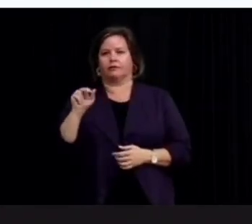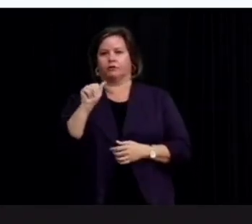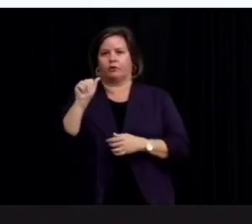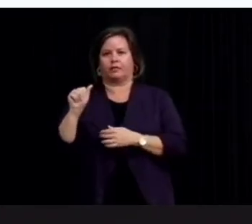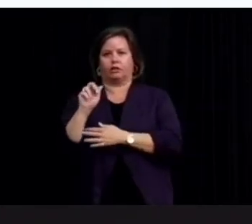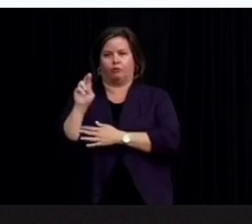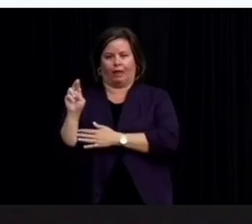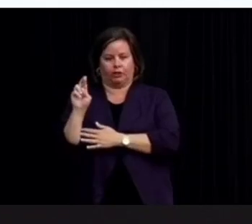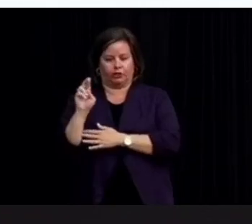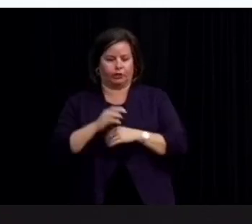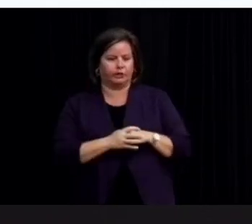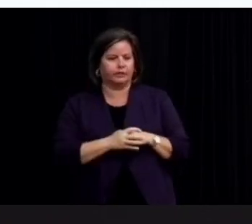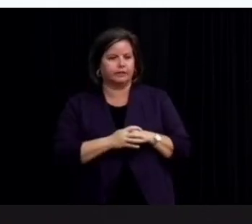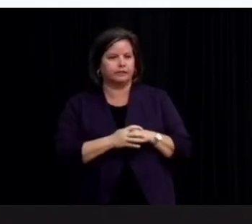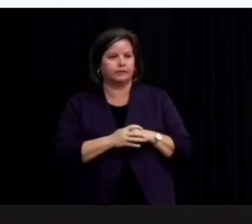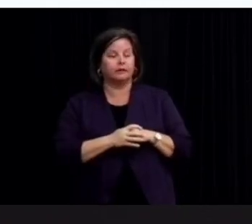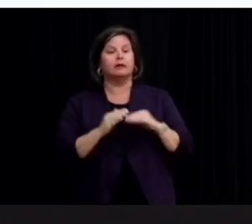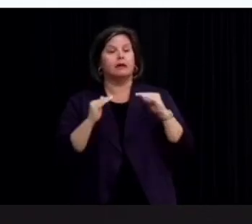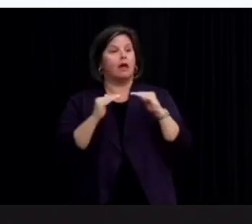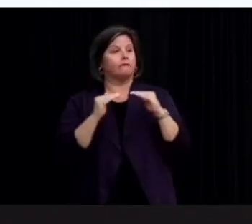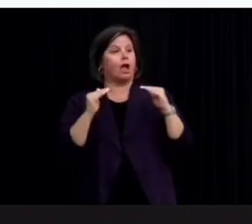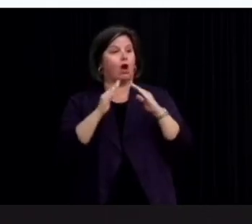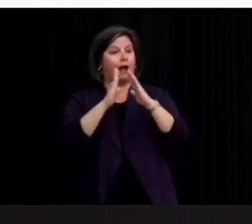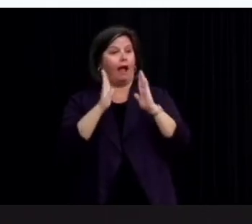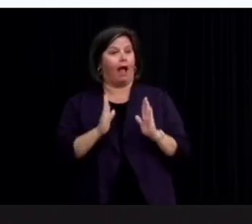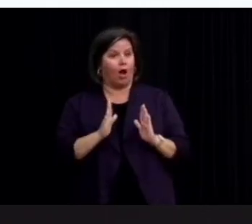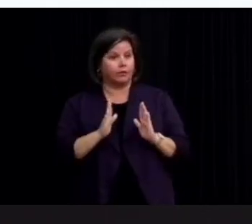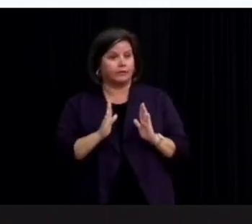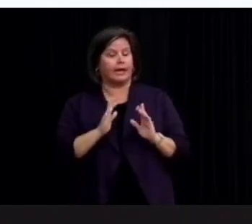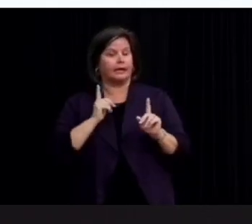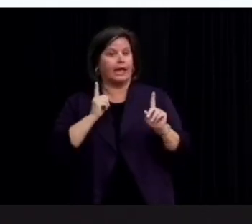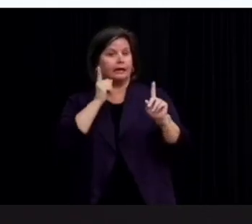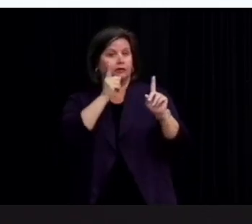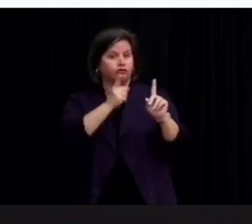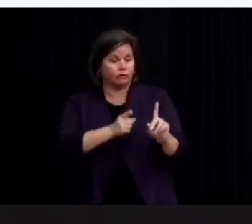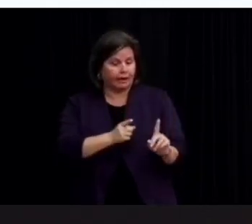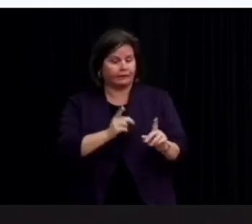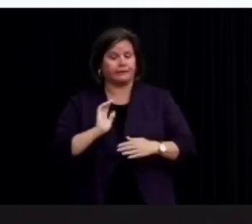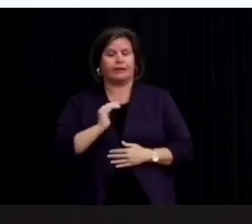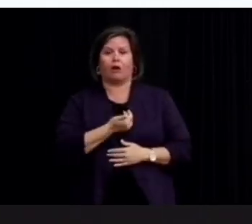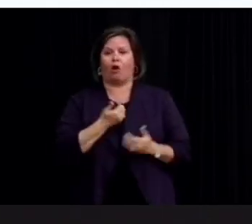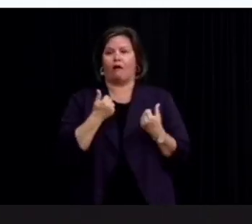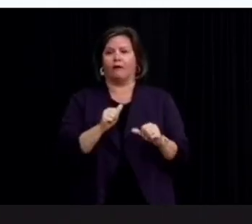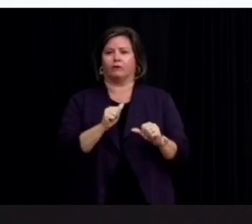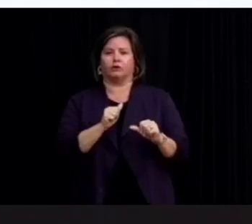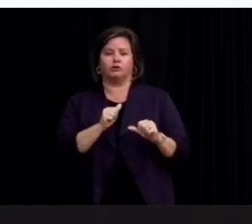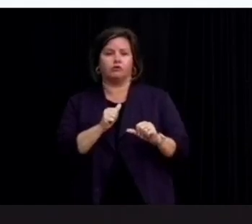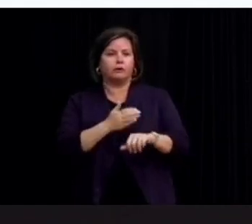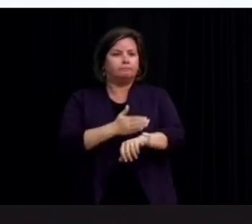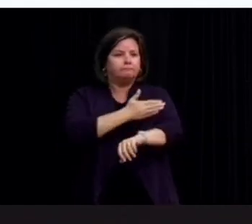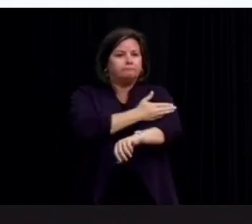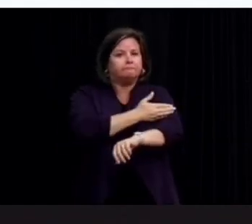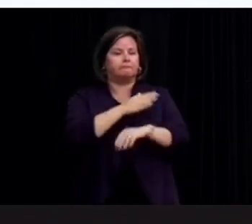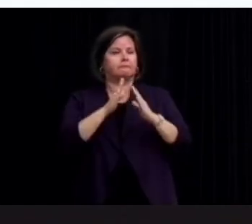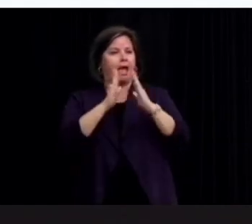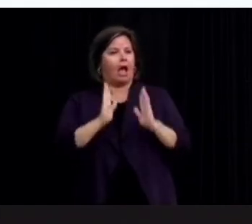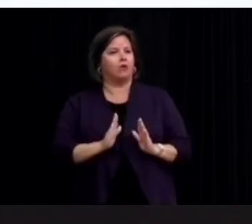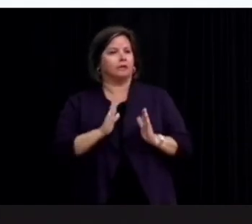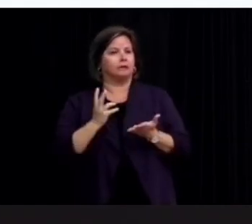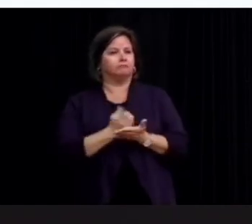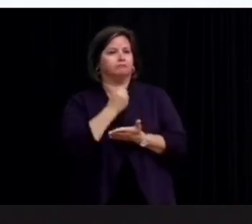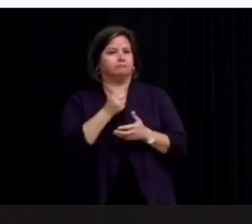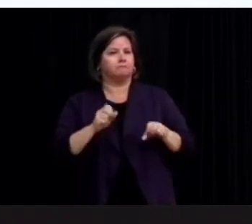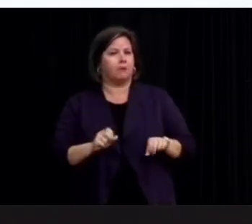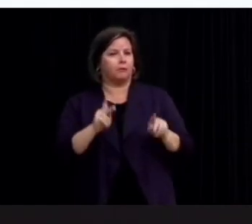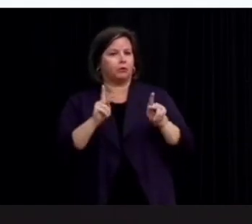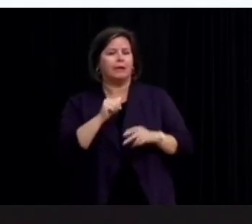Realtors, fair housing initiatives, and our efforts to advance fair housing and housing opportunities, not